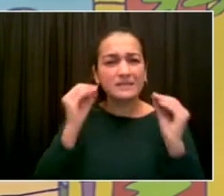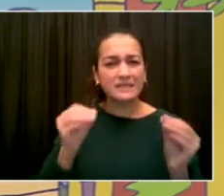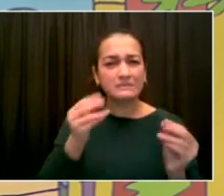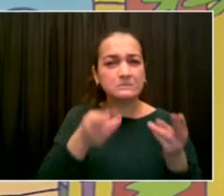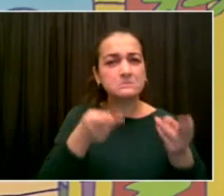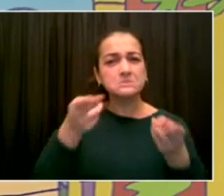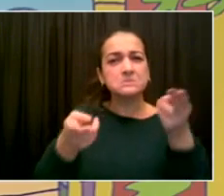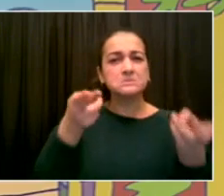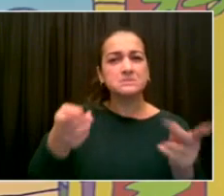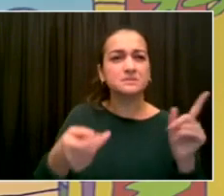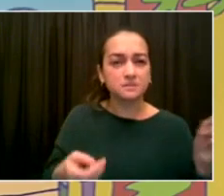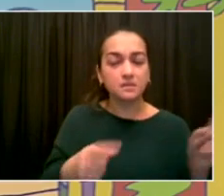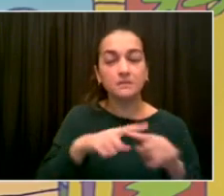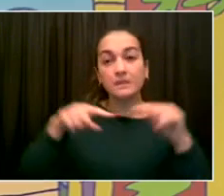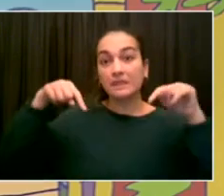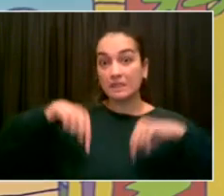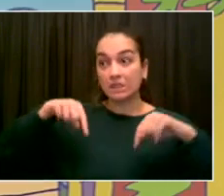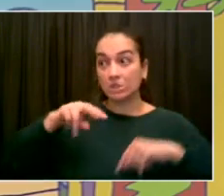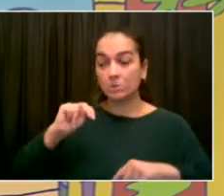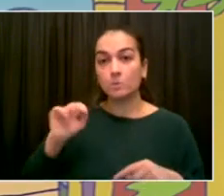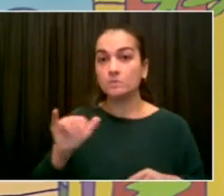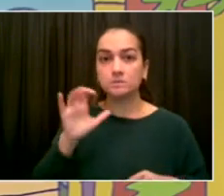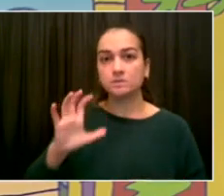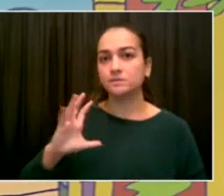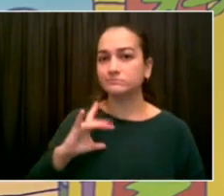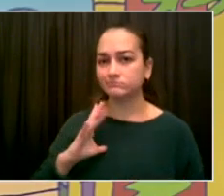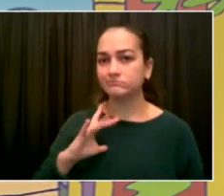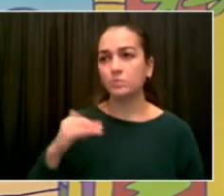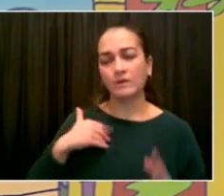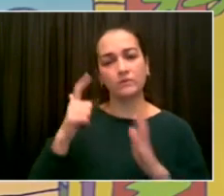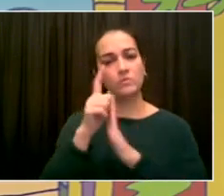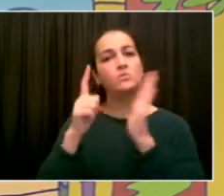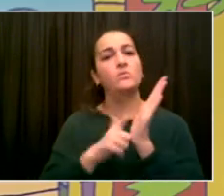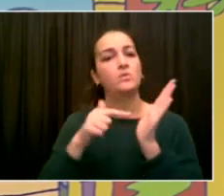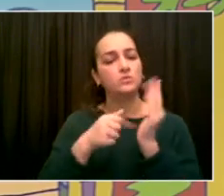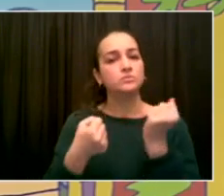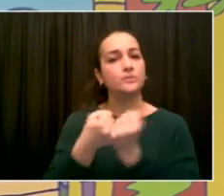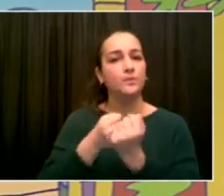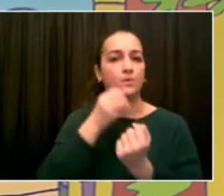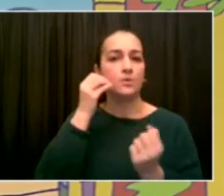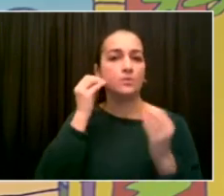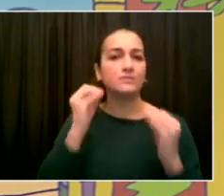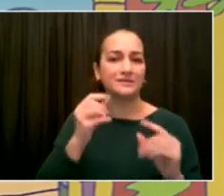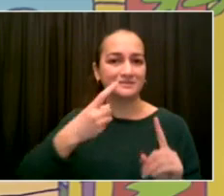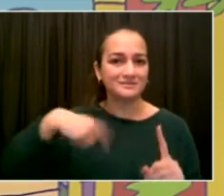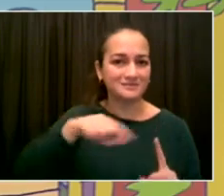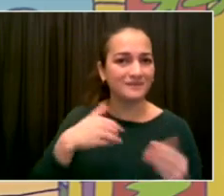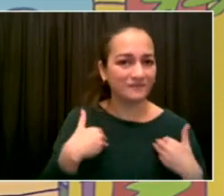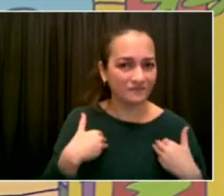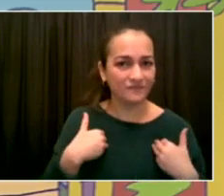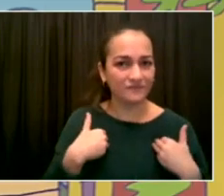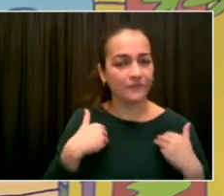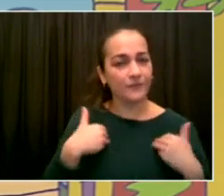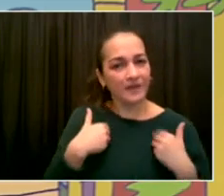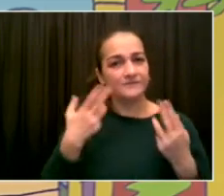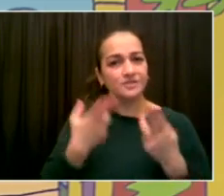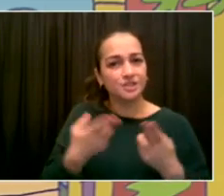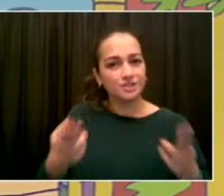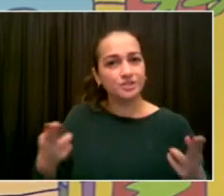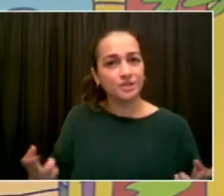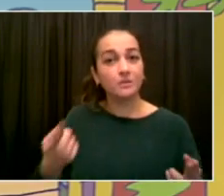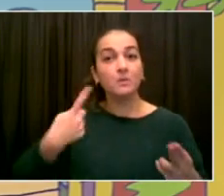get people as quickly as possible to permanent affordable housing. We've got to do both in New York City. Now, everything we do